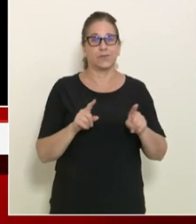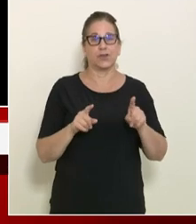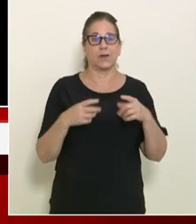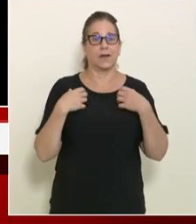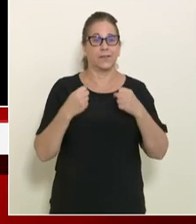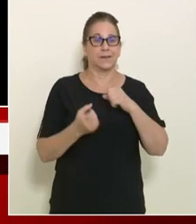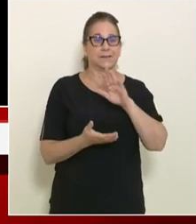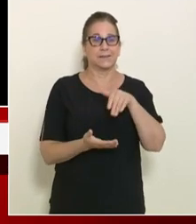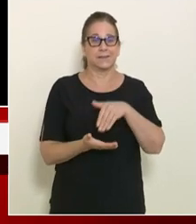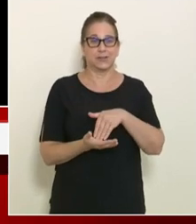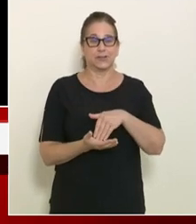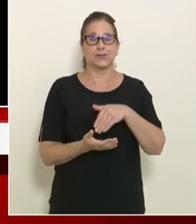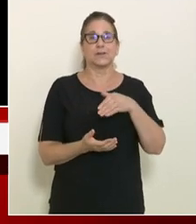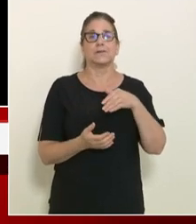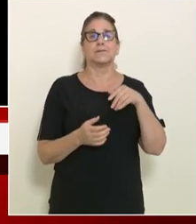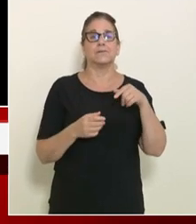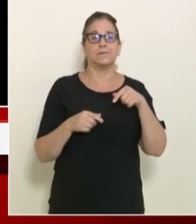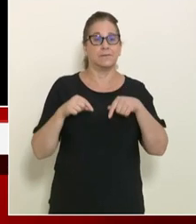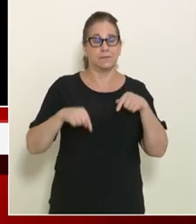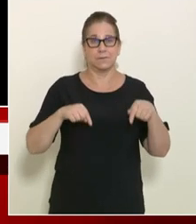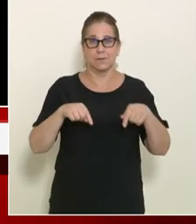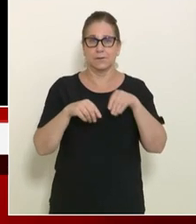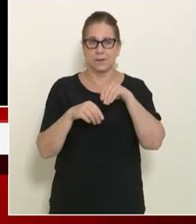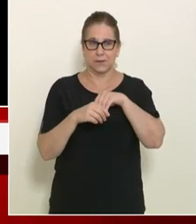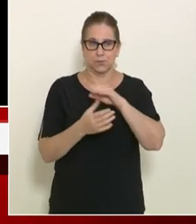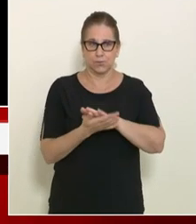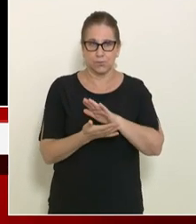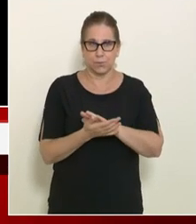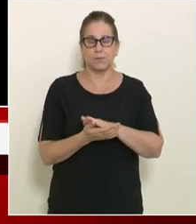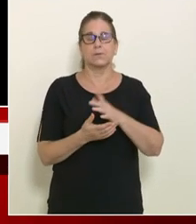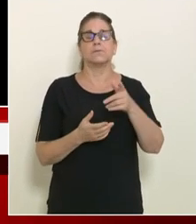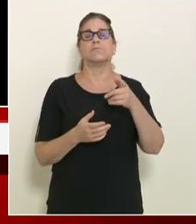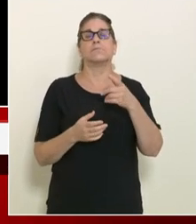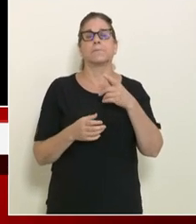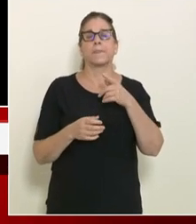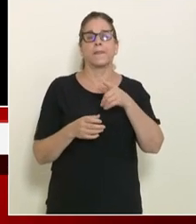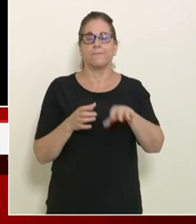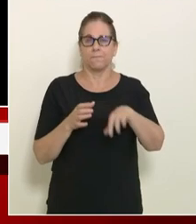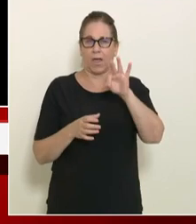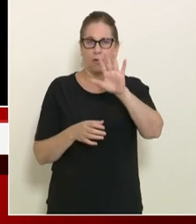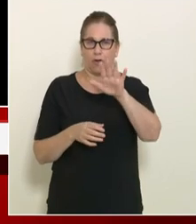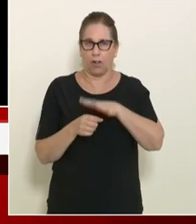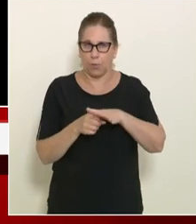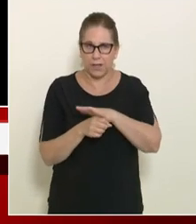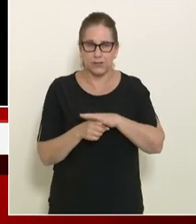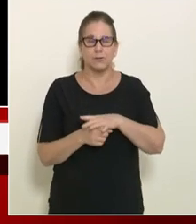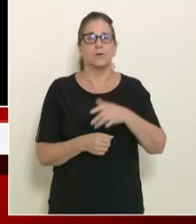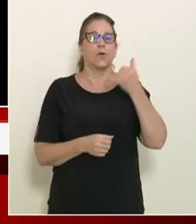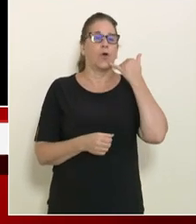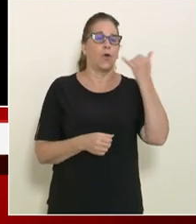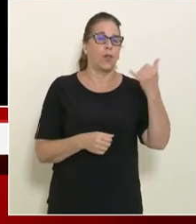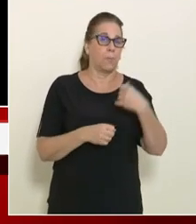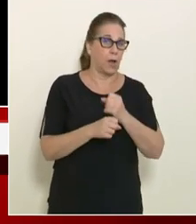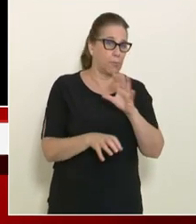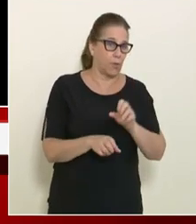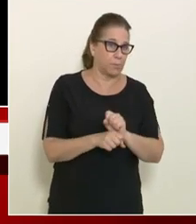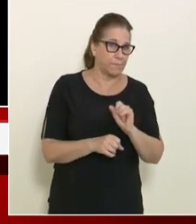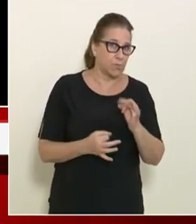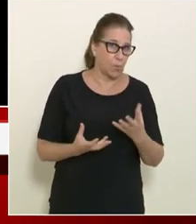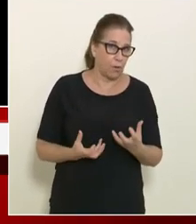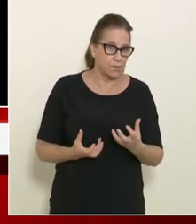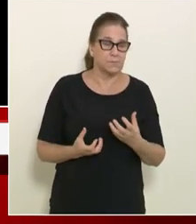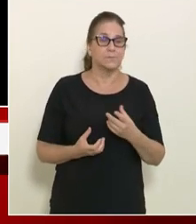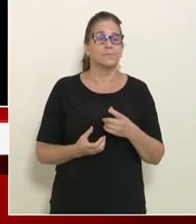for families. You can call and schedule an appointment. And you can have immunizations done at